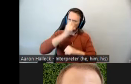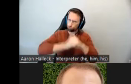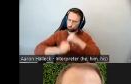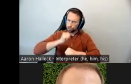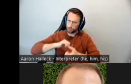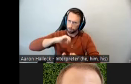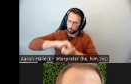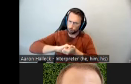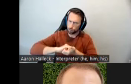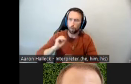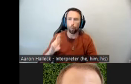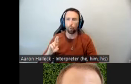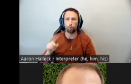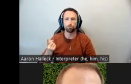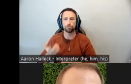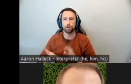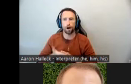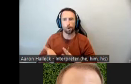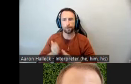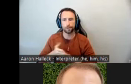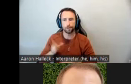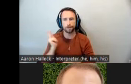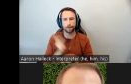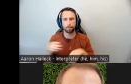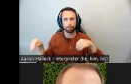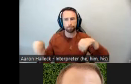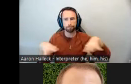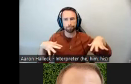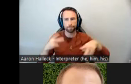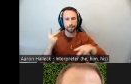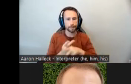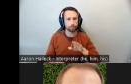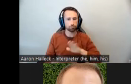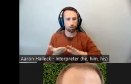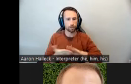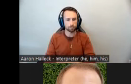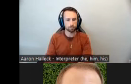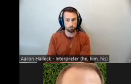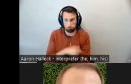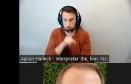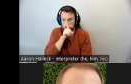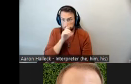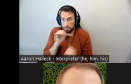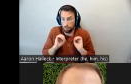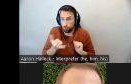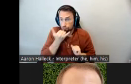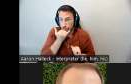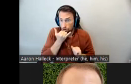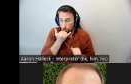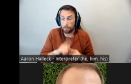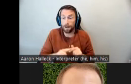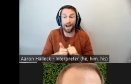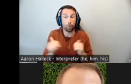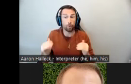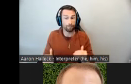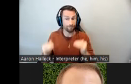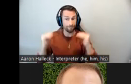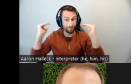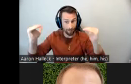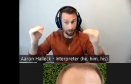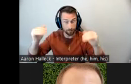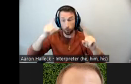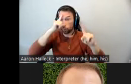operational about, let's make sure we keep the lights on and keep things running? There's nothing wrong with that. It's just that to really advance things, the goal of having a